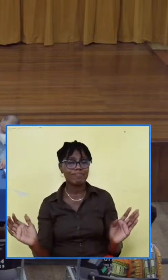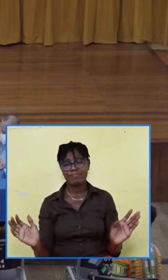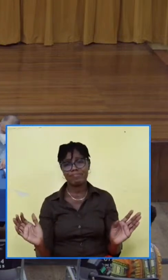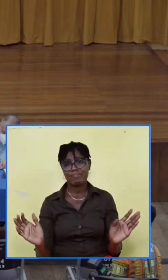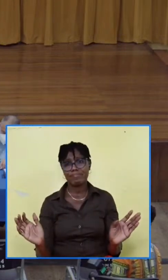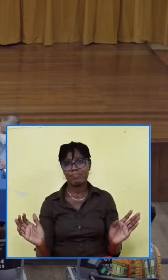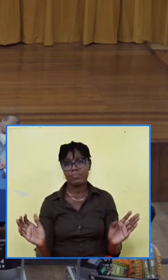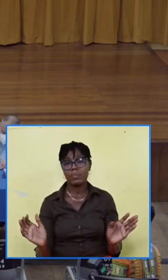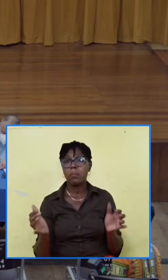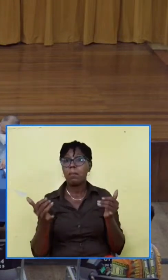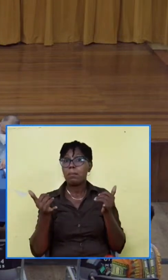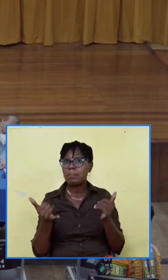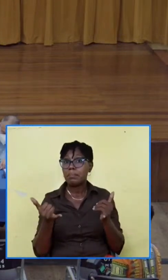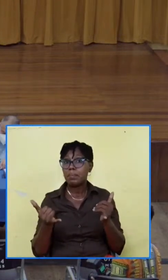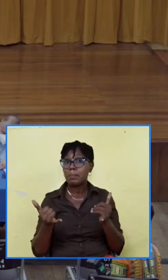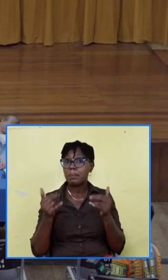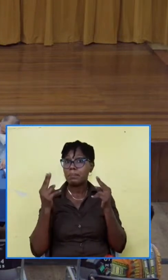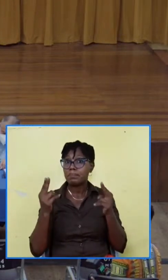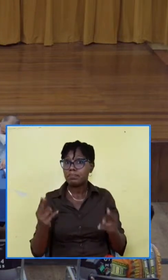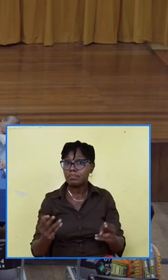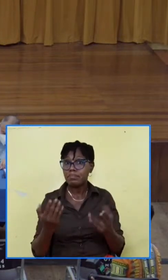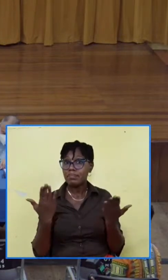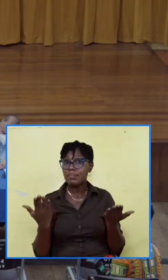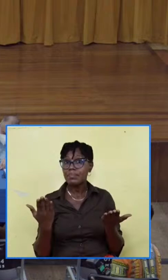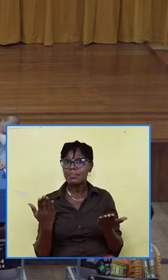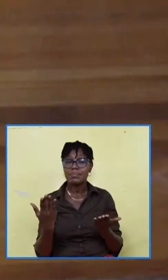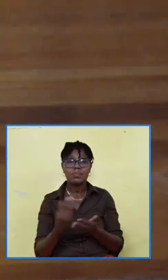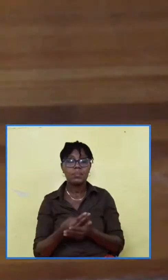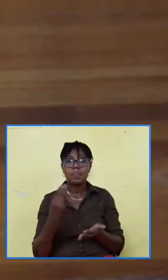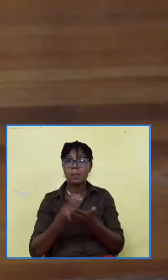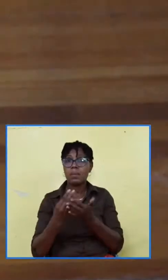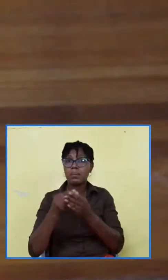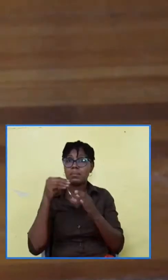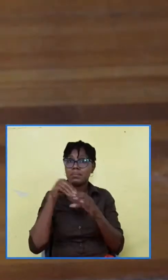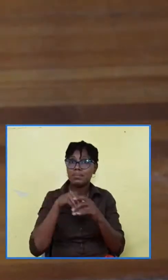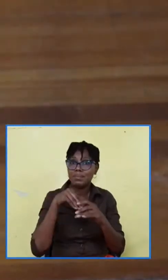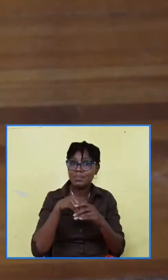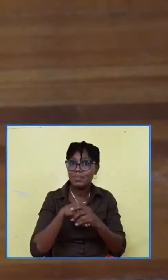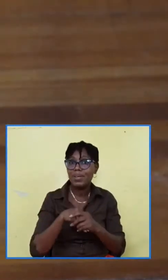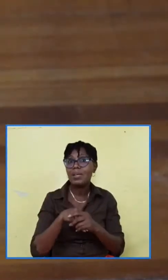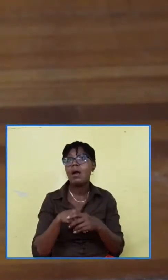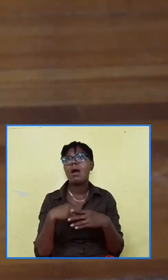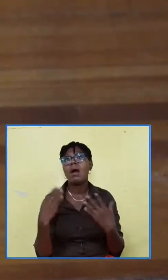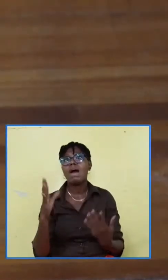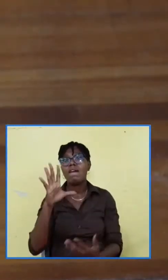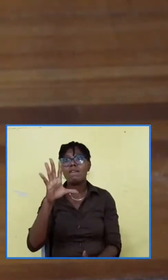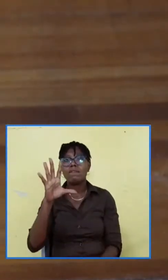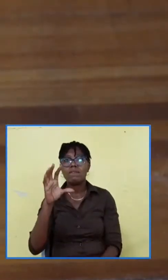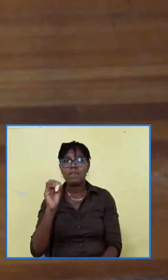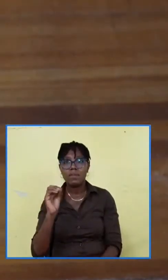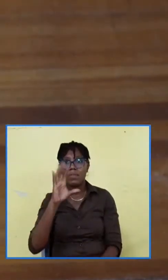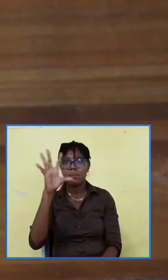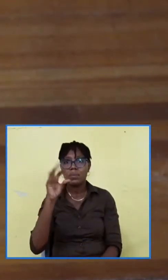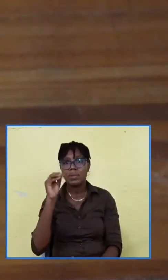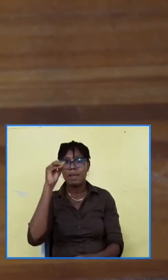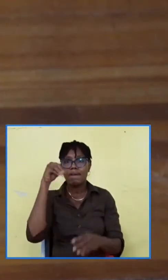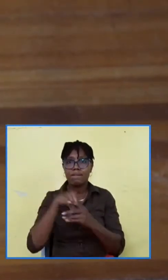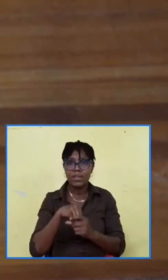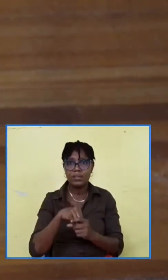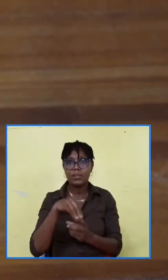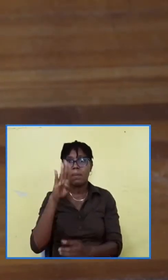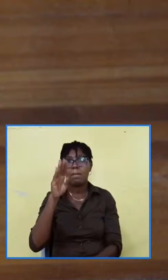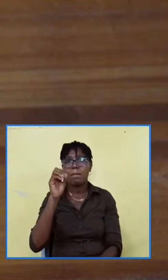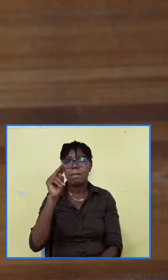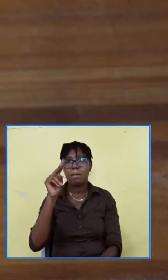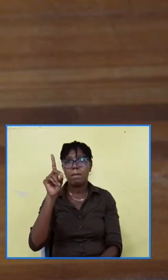moment, and historically, this fund has been over 50% invested in bonds. It would be